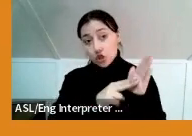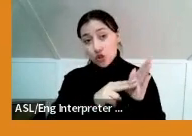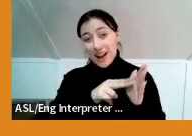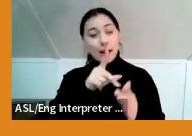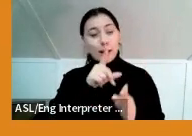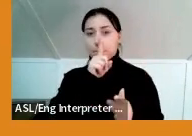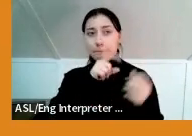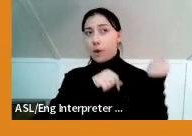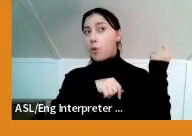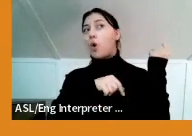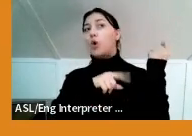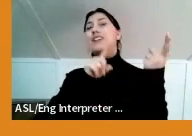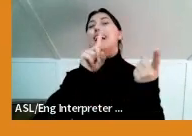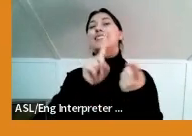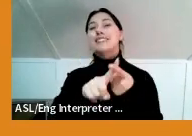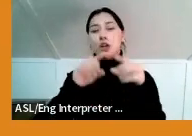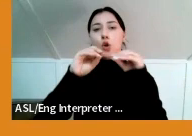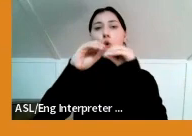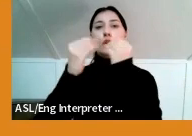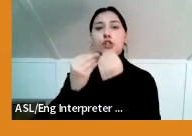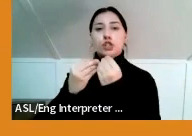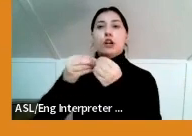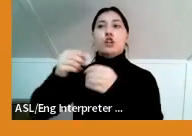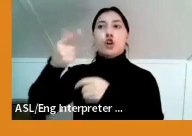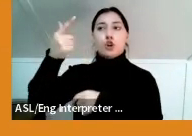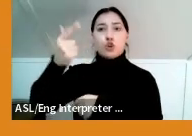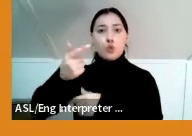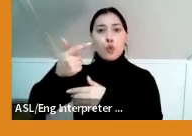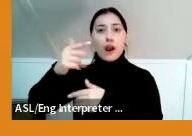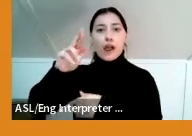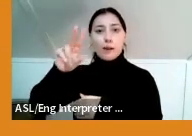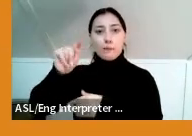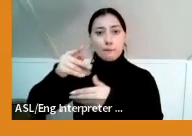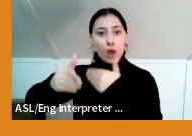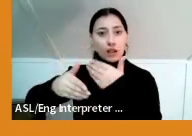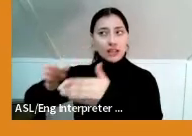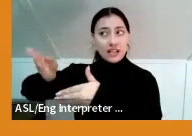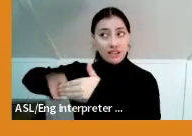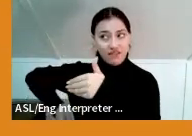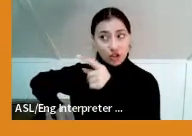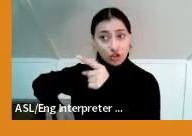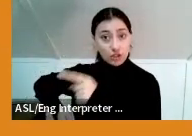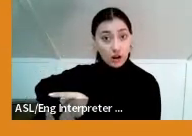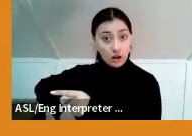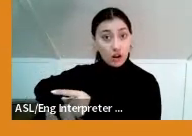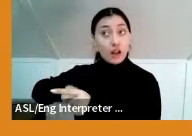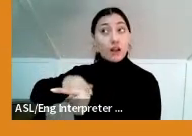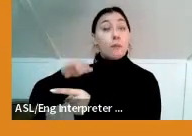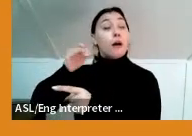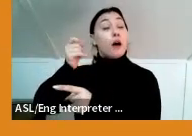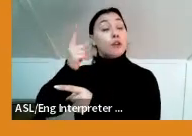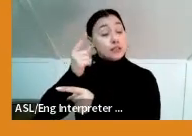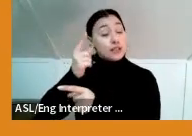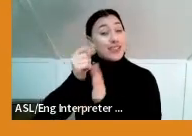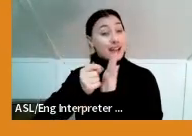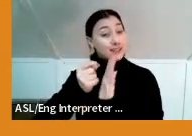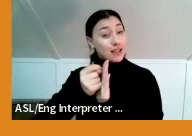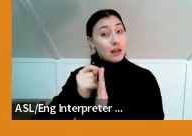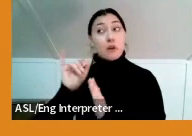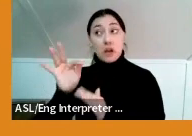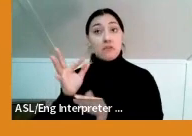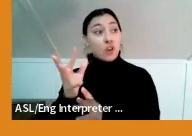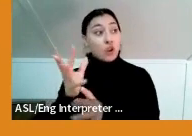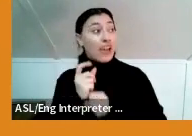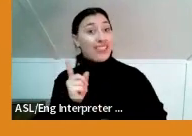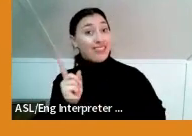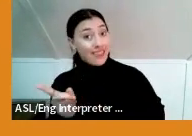the organization's grant process has completed. At that point, if you get the operating grant for organizations